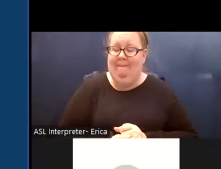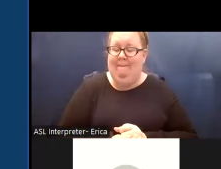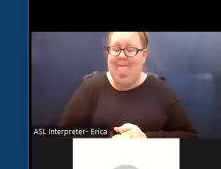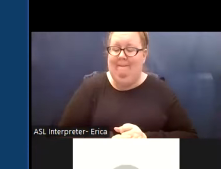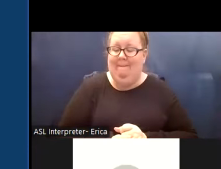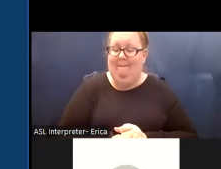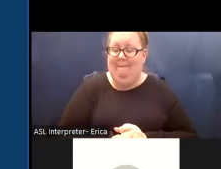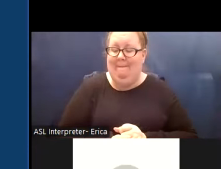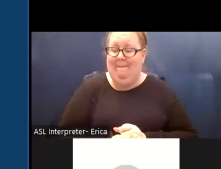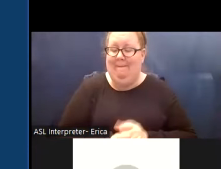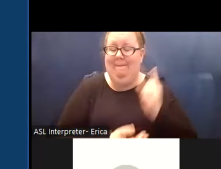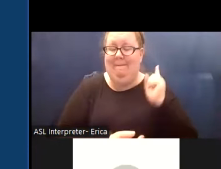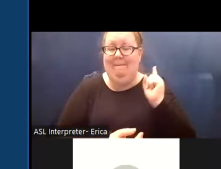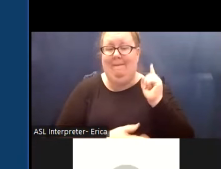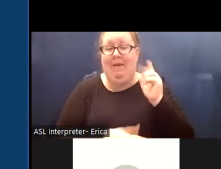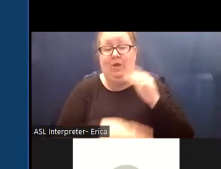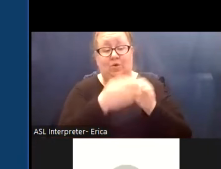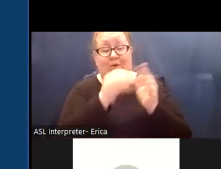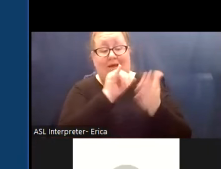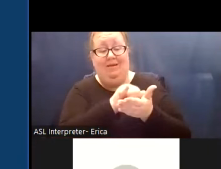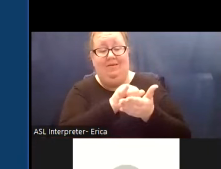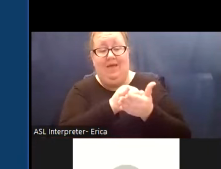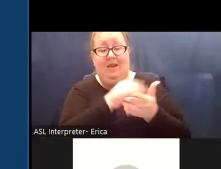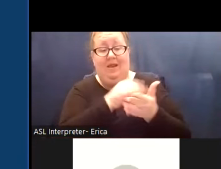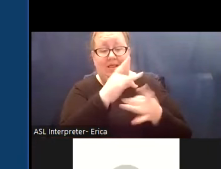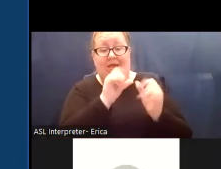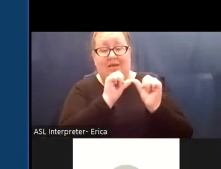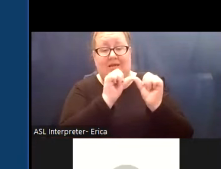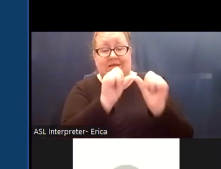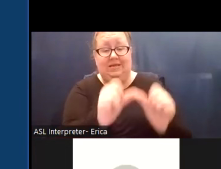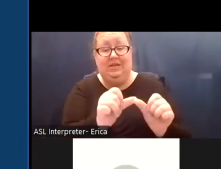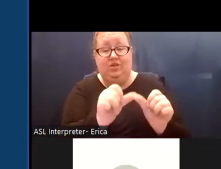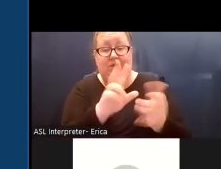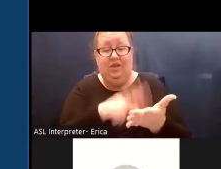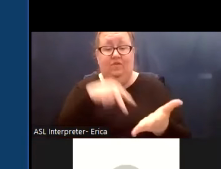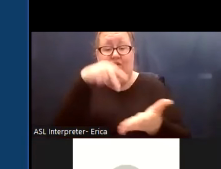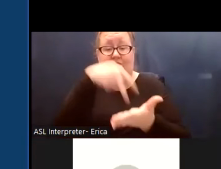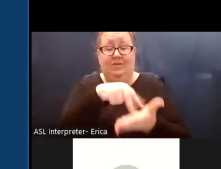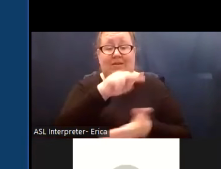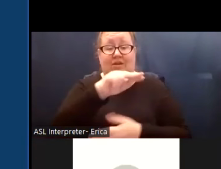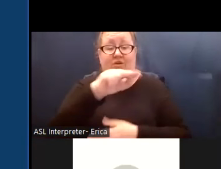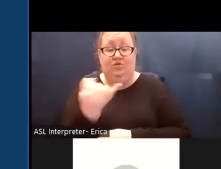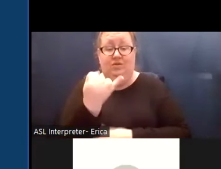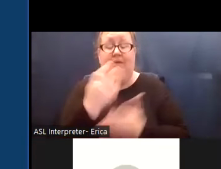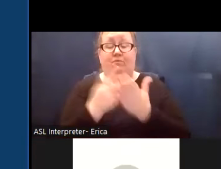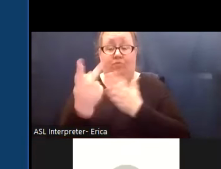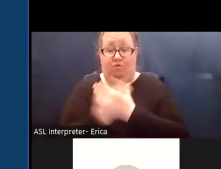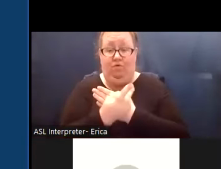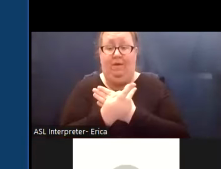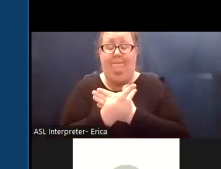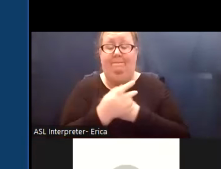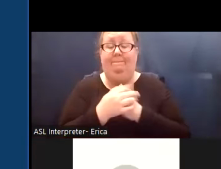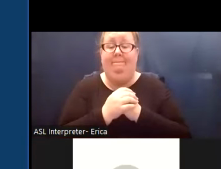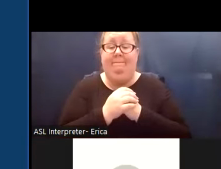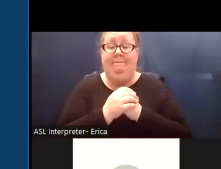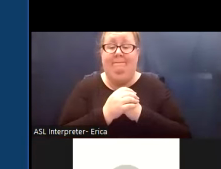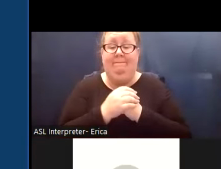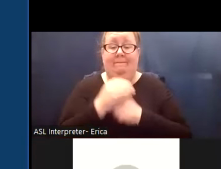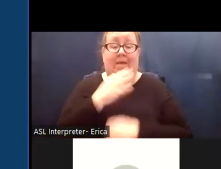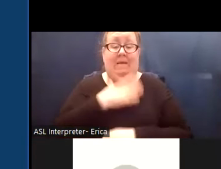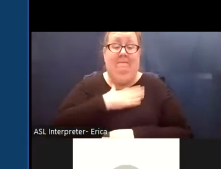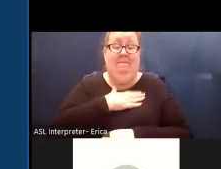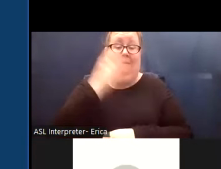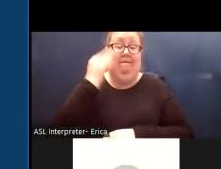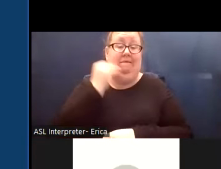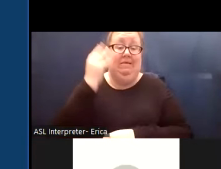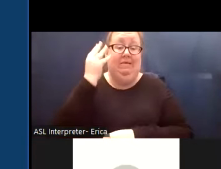I'll add to that. I liked continuation of Resilient New Jersey program. In my experience